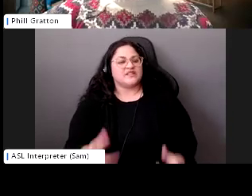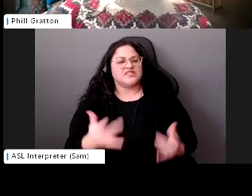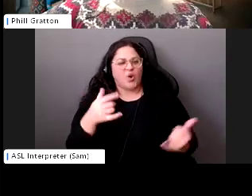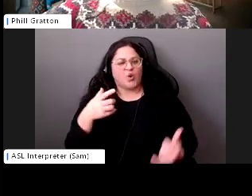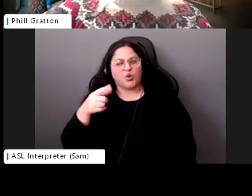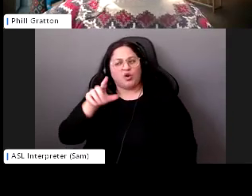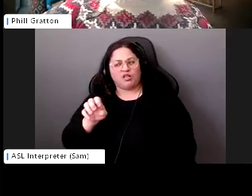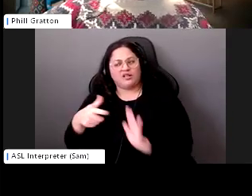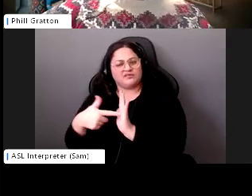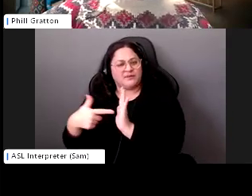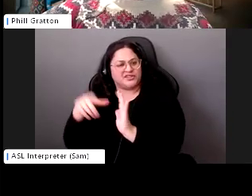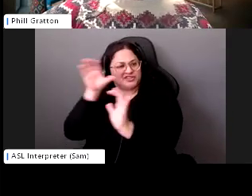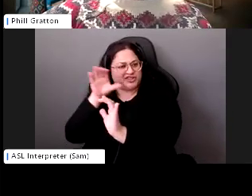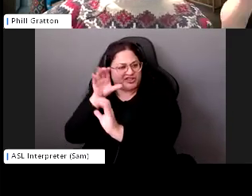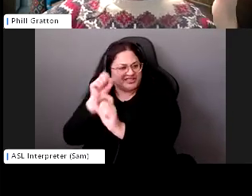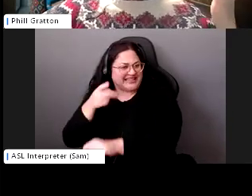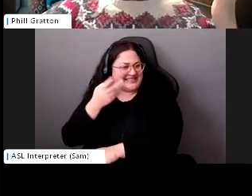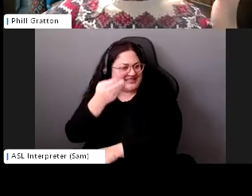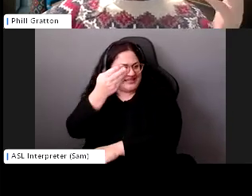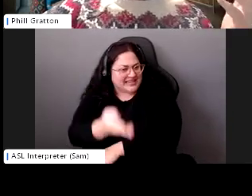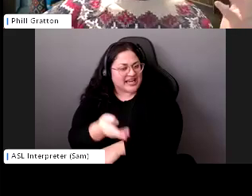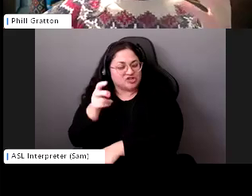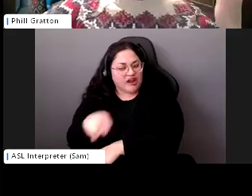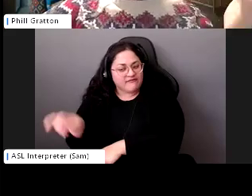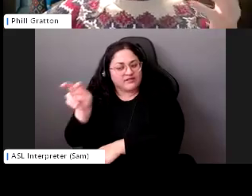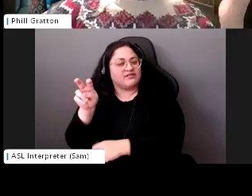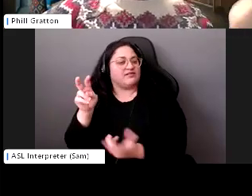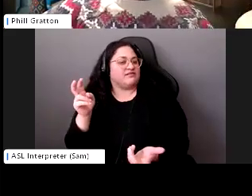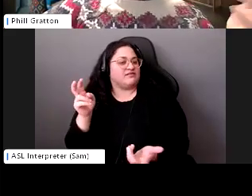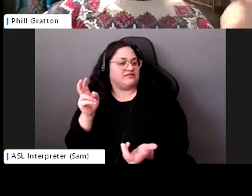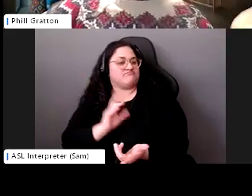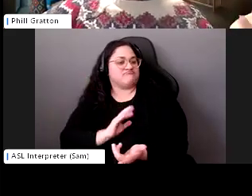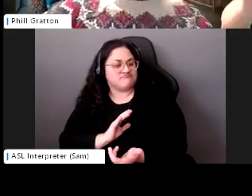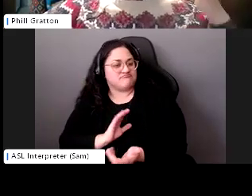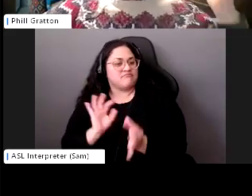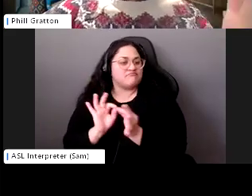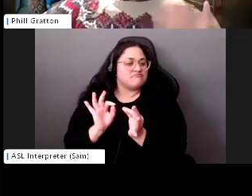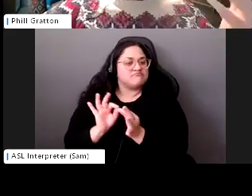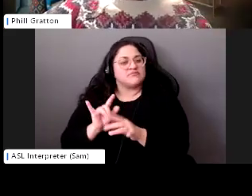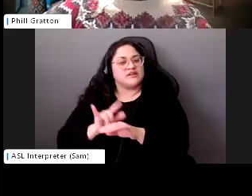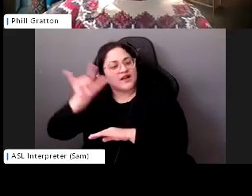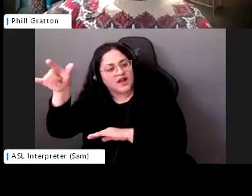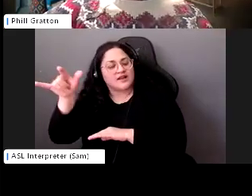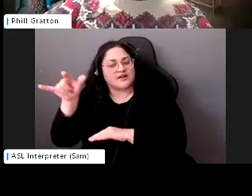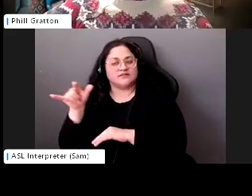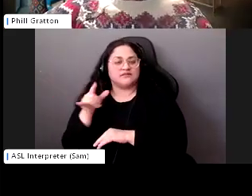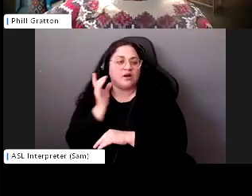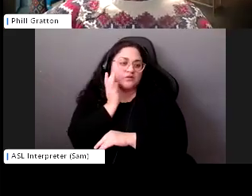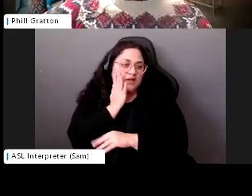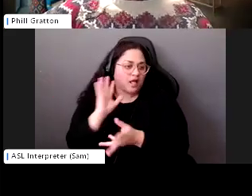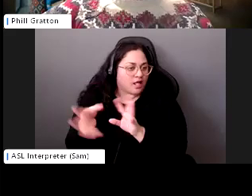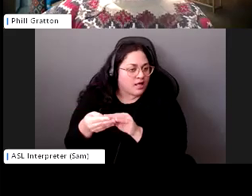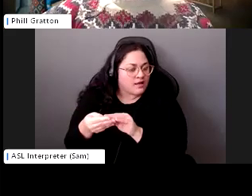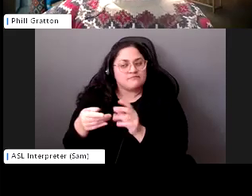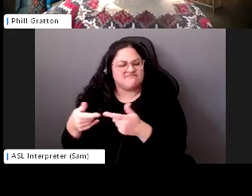with, packages, Air Canada. It's got some pictures of Italy on there. Fantastic. So that's probably the kinds of results that you're used